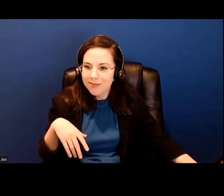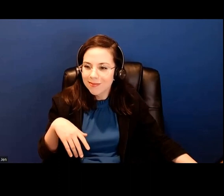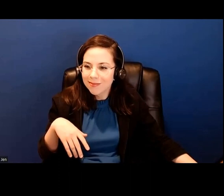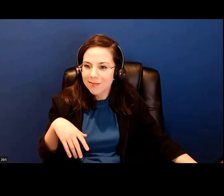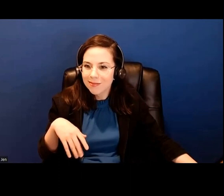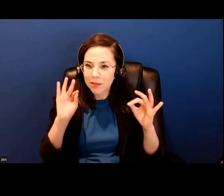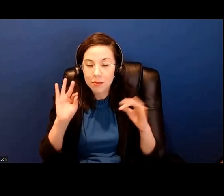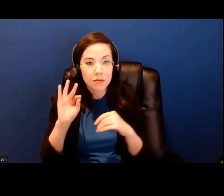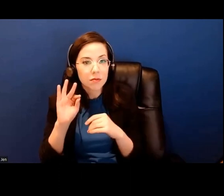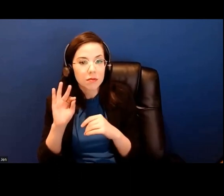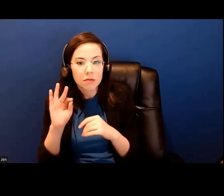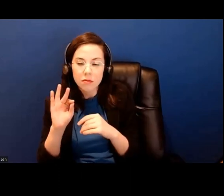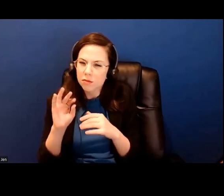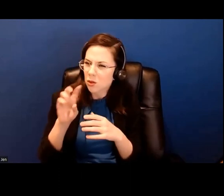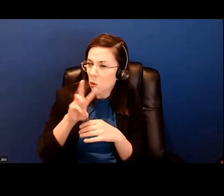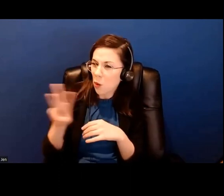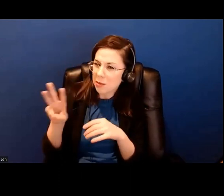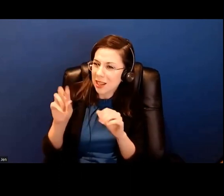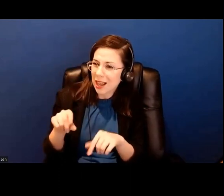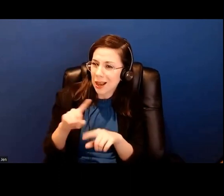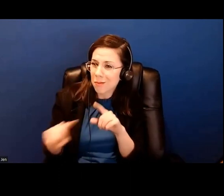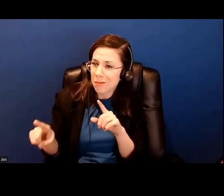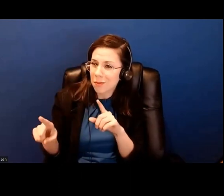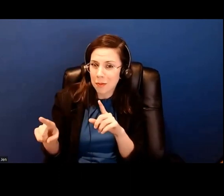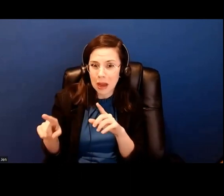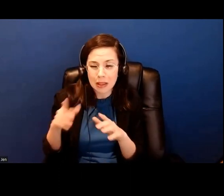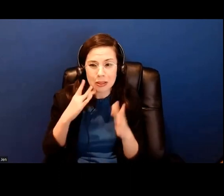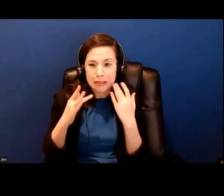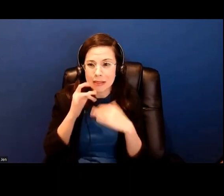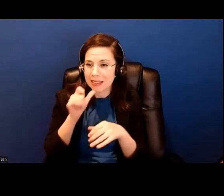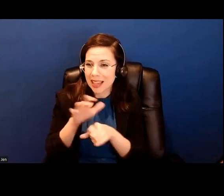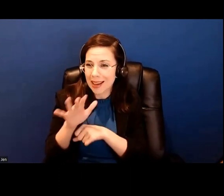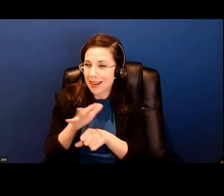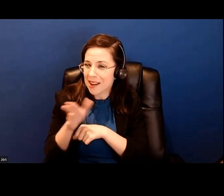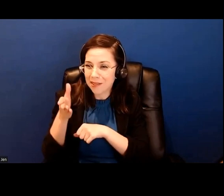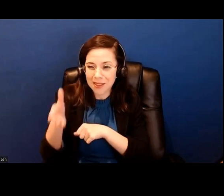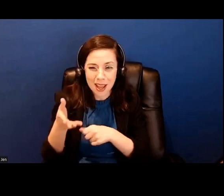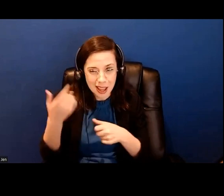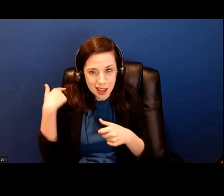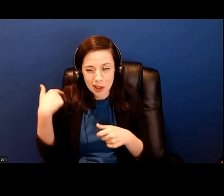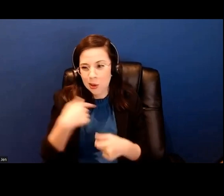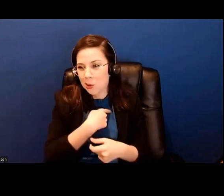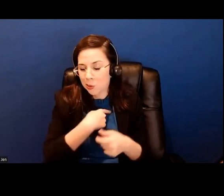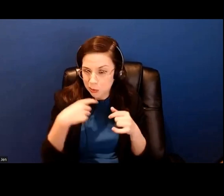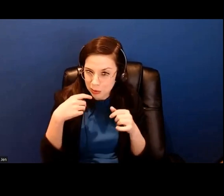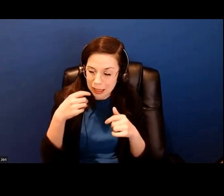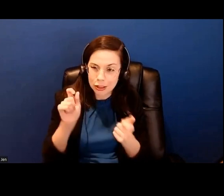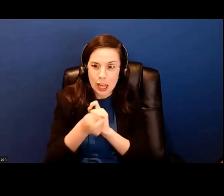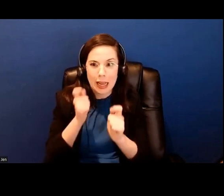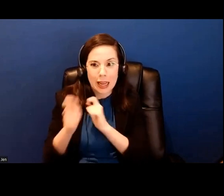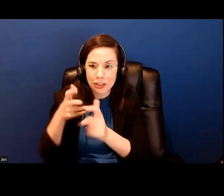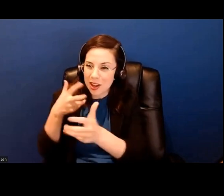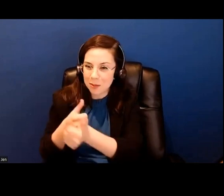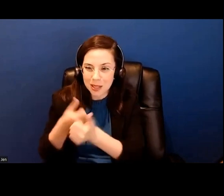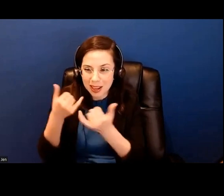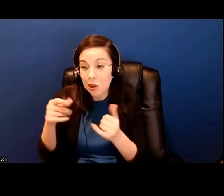Perfect. Or the website, but the website leaves a lot to be desired, Rebecca. We're in process of redoing that. So you can